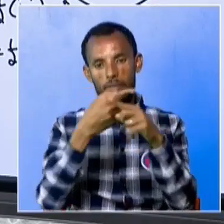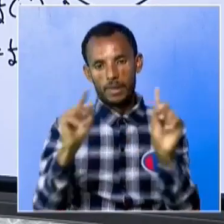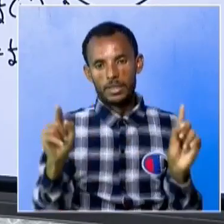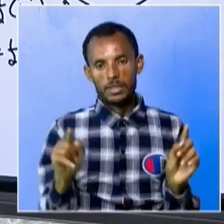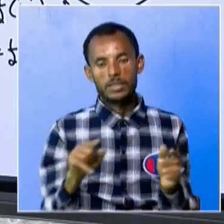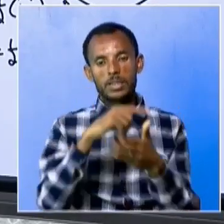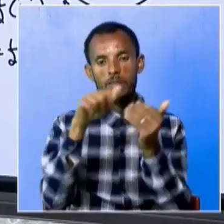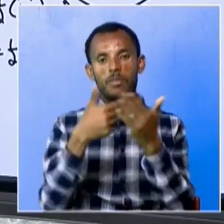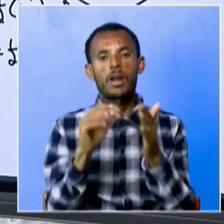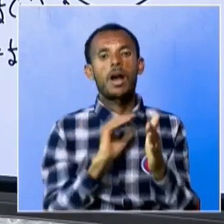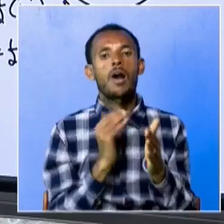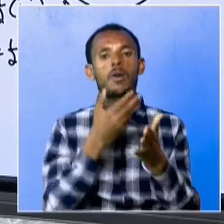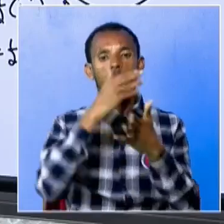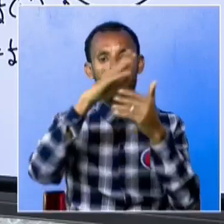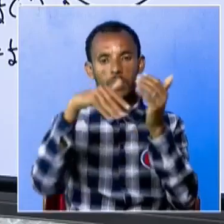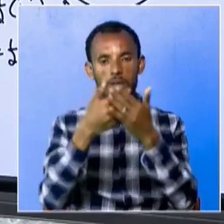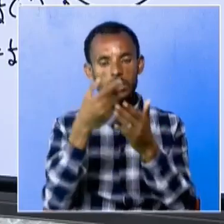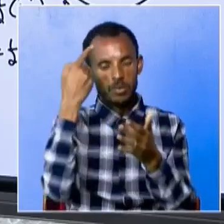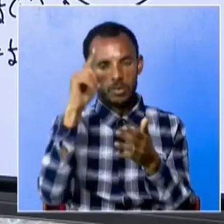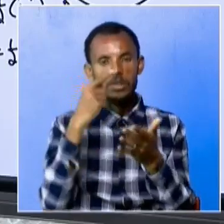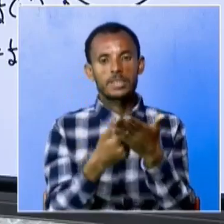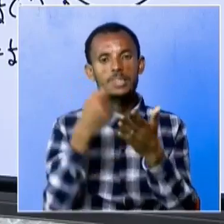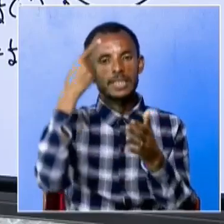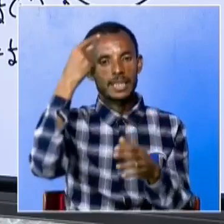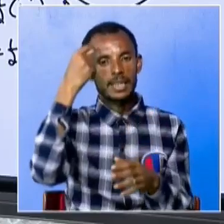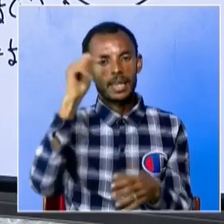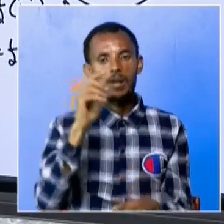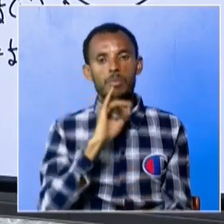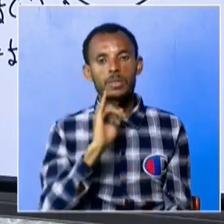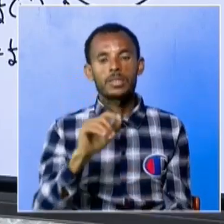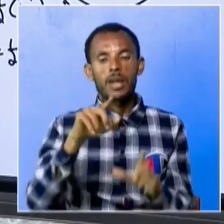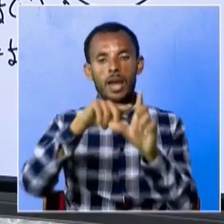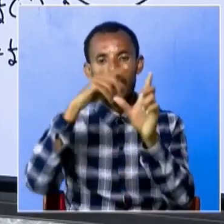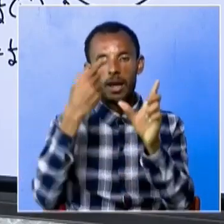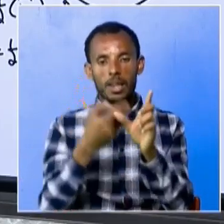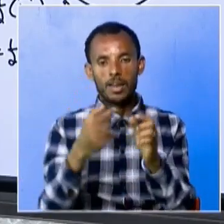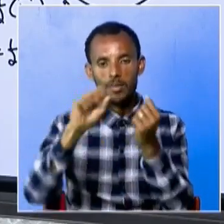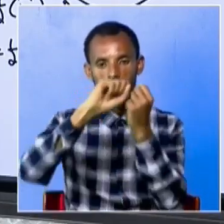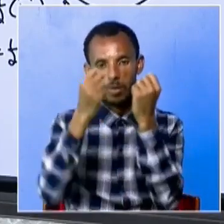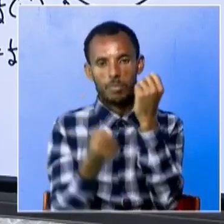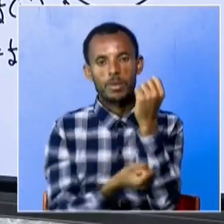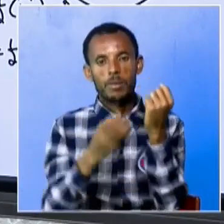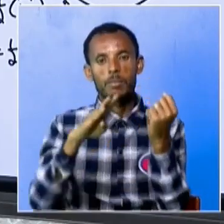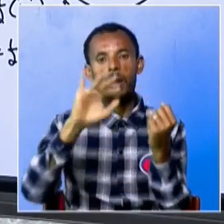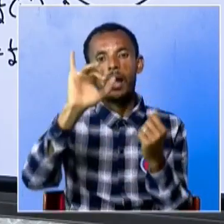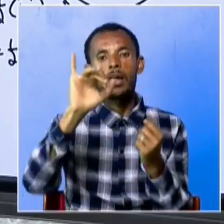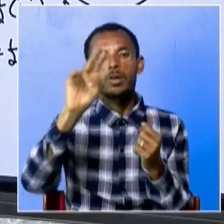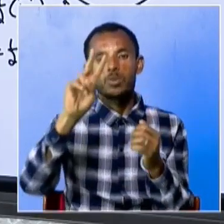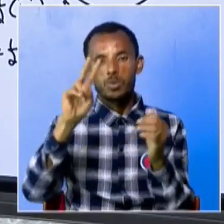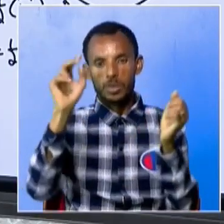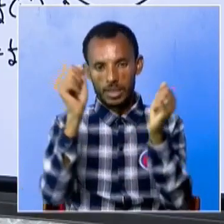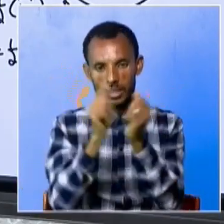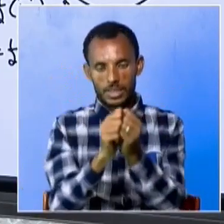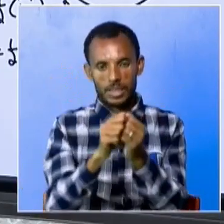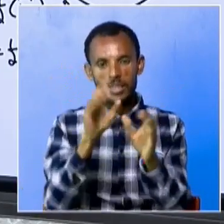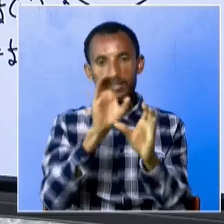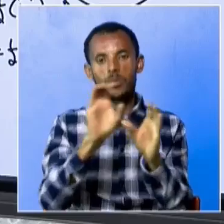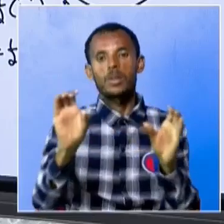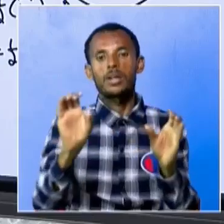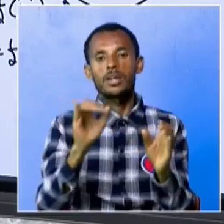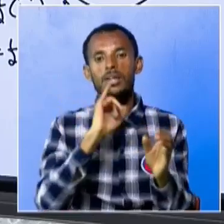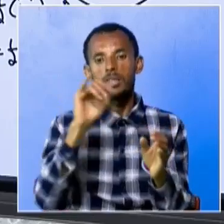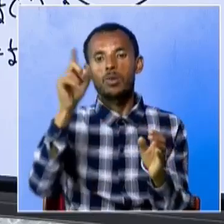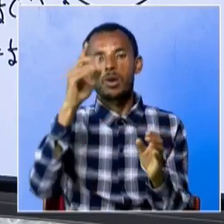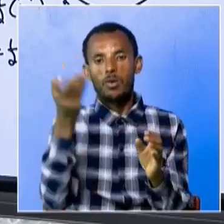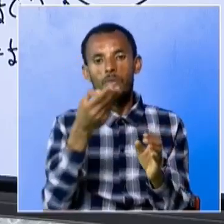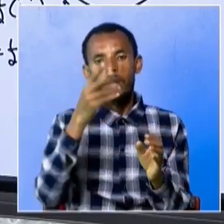Therefore, our conclusion from this theorem is an angle formed by two intersecting chords is